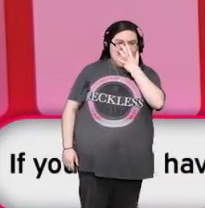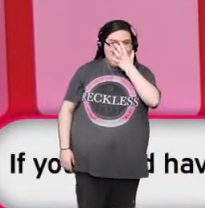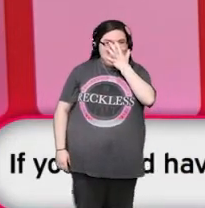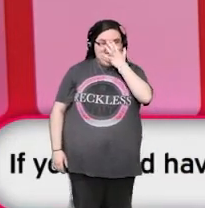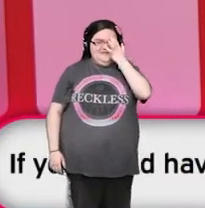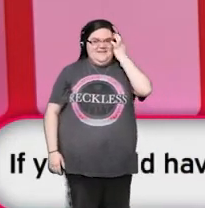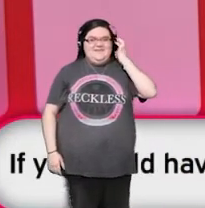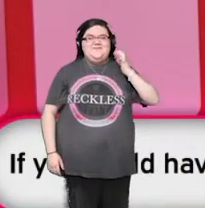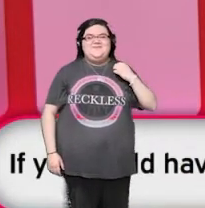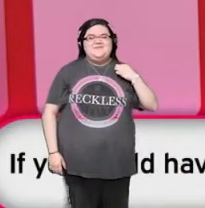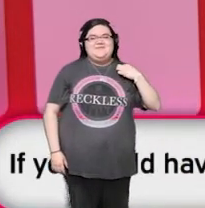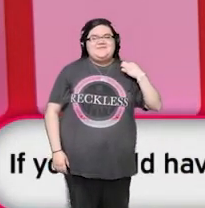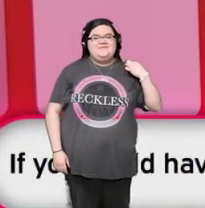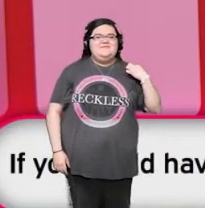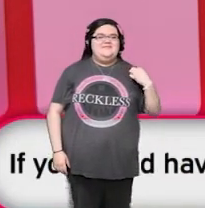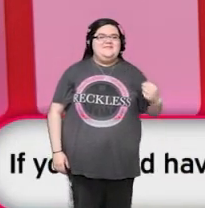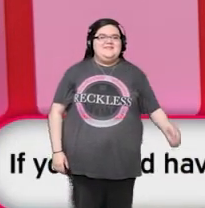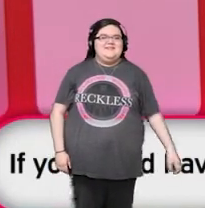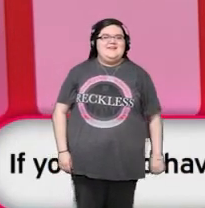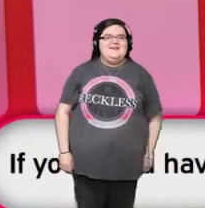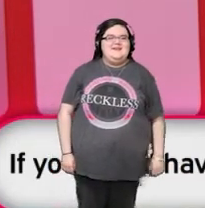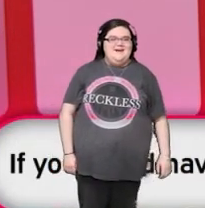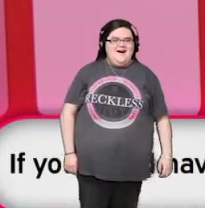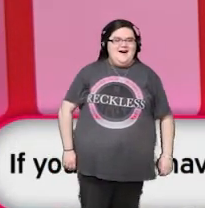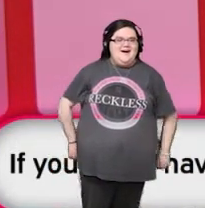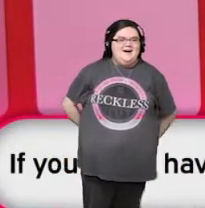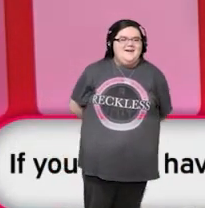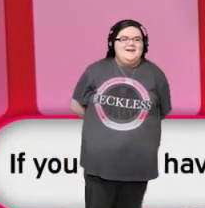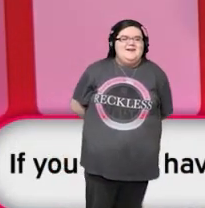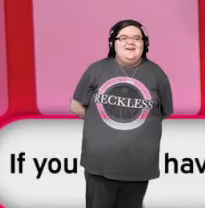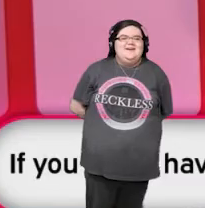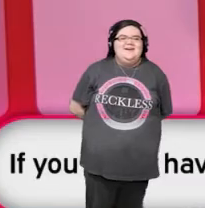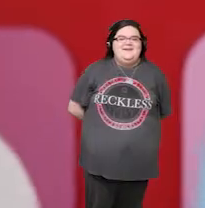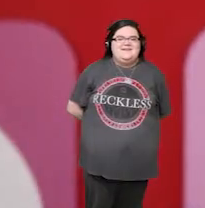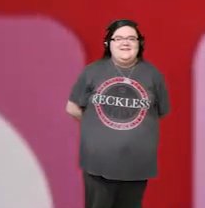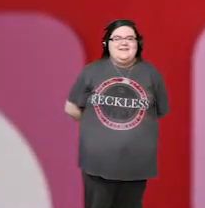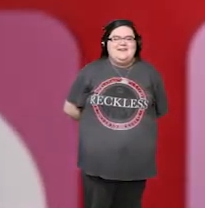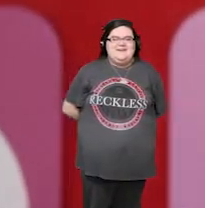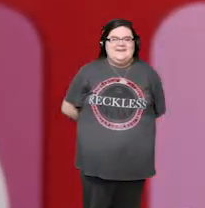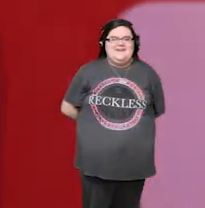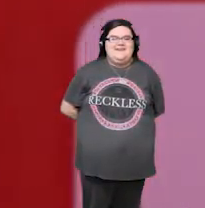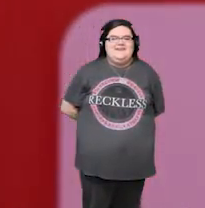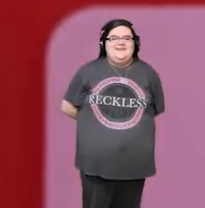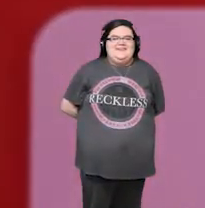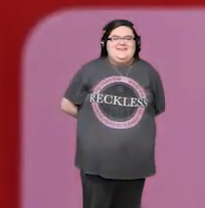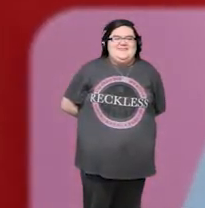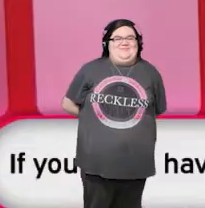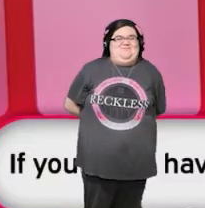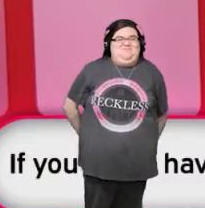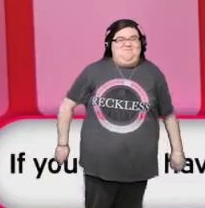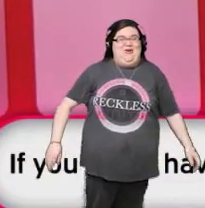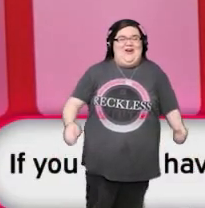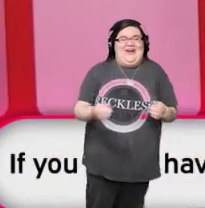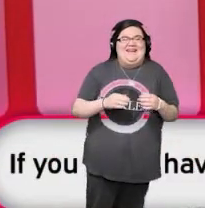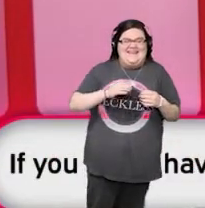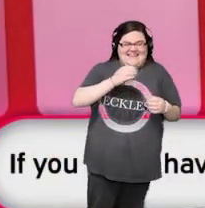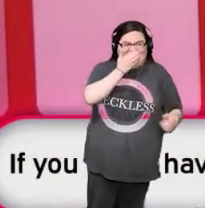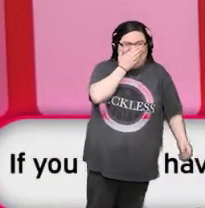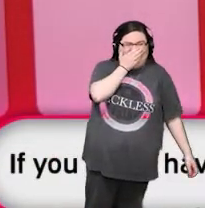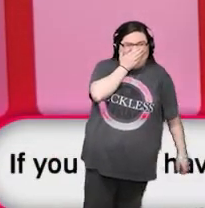I can't do impression of him. No, I can't. David Attenborough, I can do Morgan Freeman impression. Oh, God.